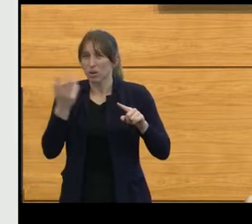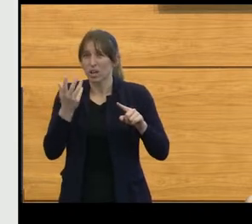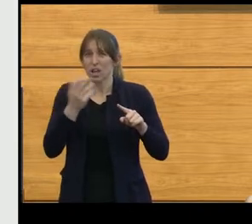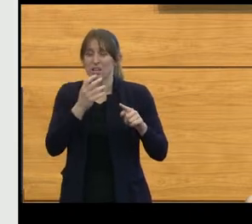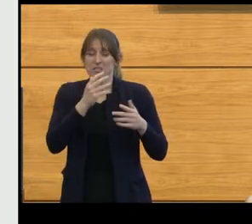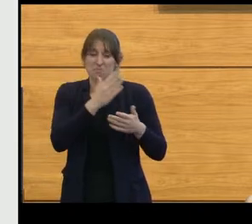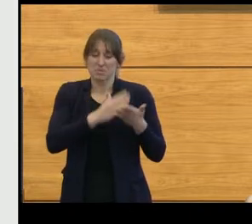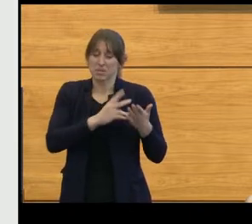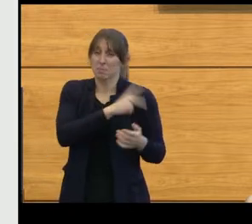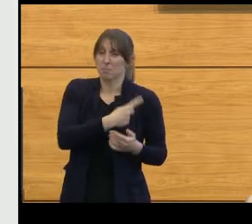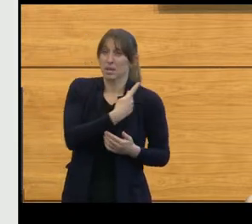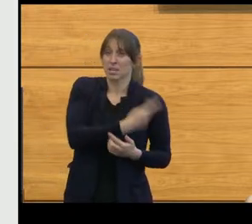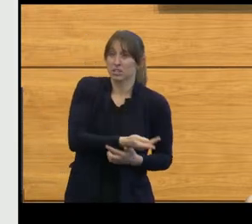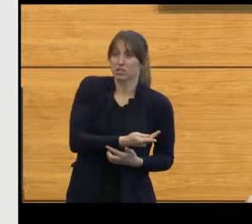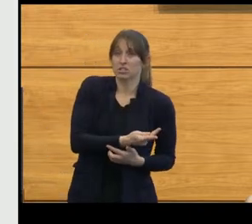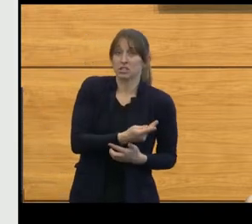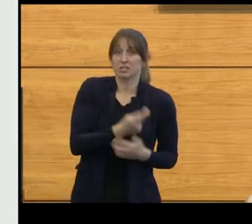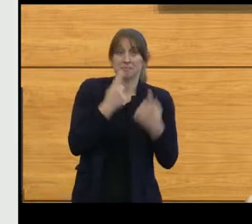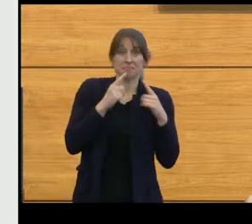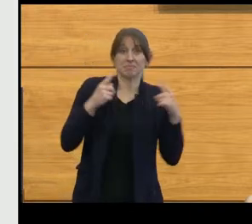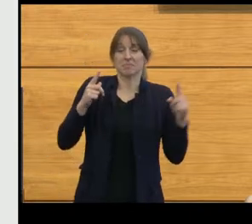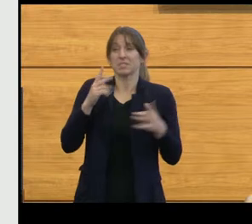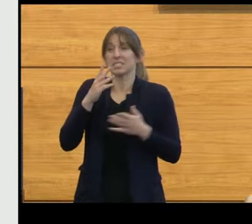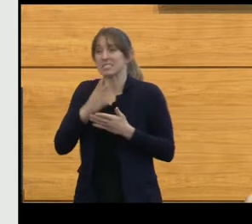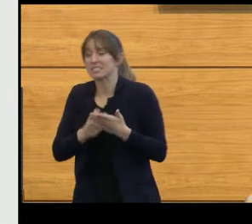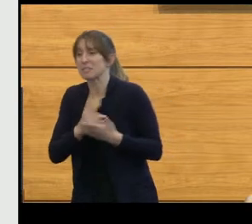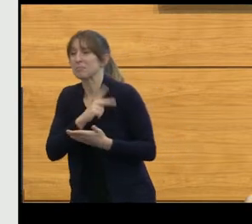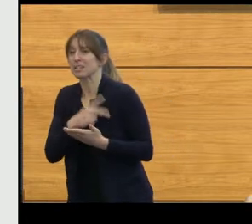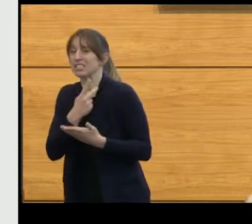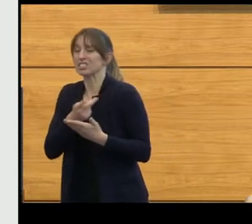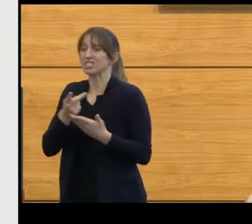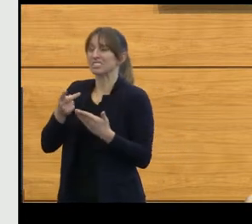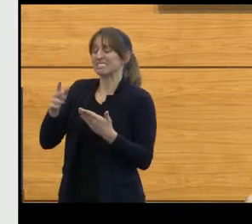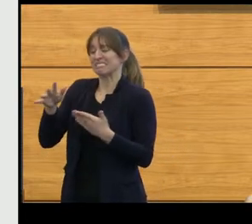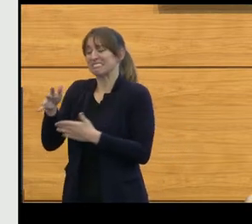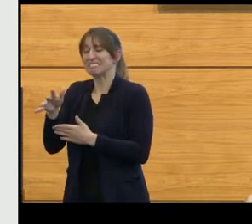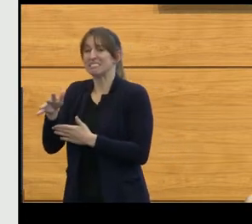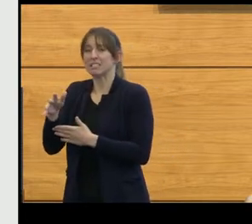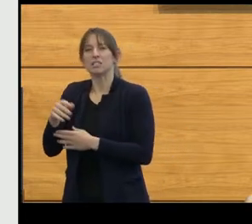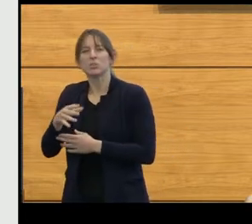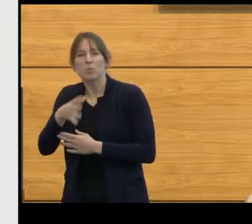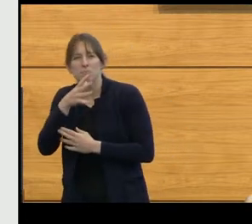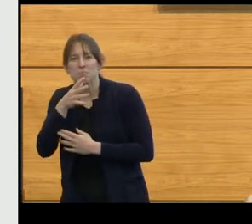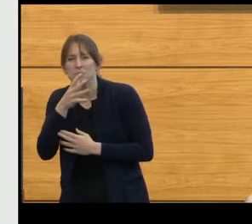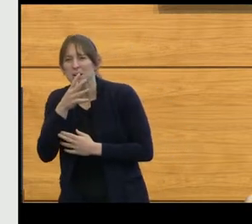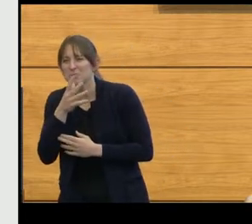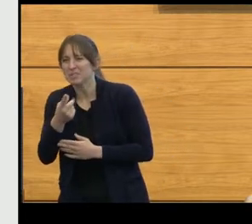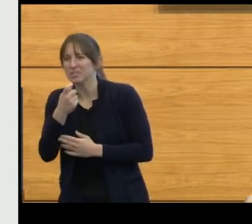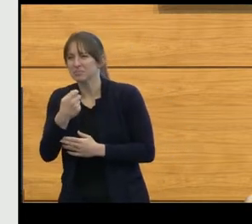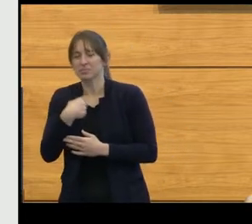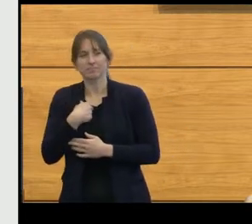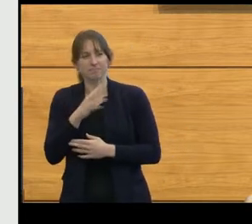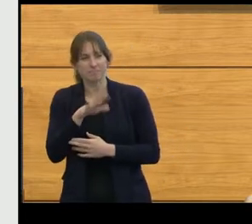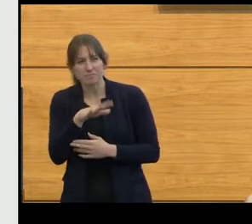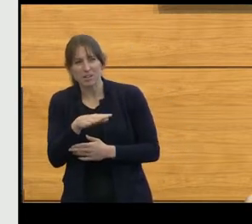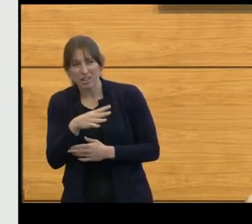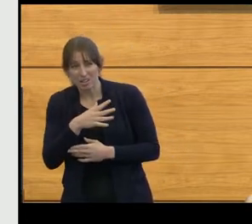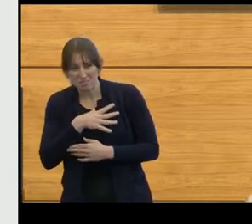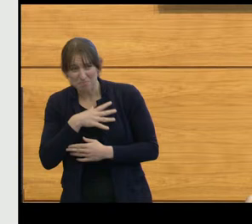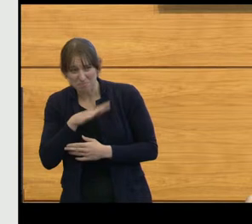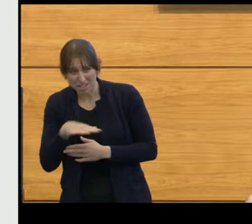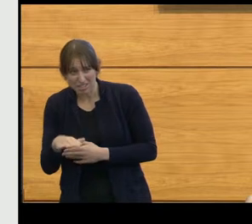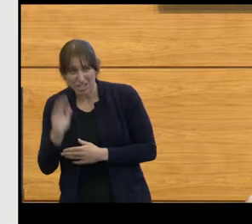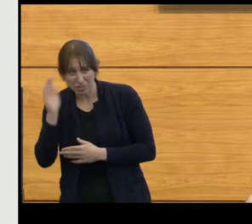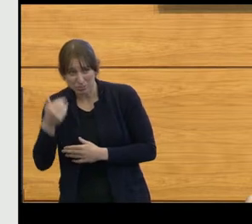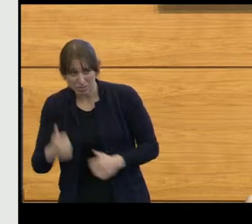did not do as well. And so when a mother, as would be appropriate, would ask me, is my child going to survive this? I